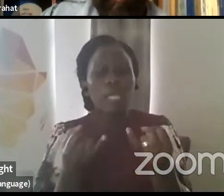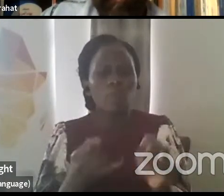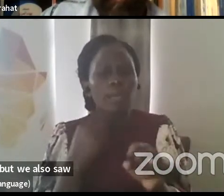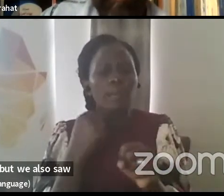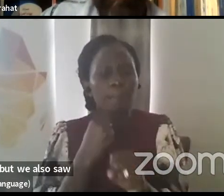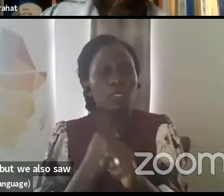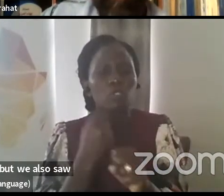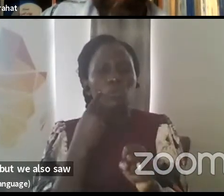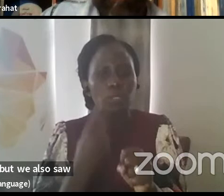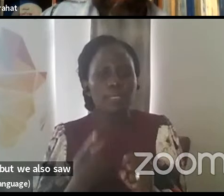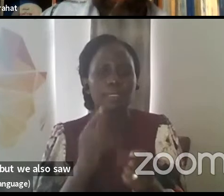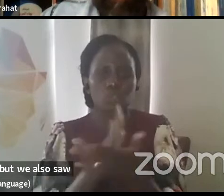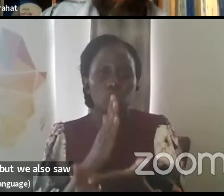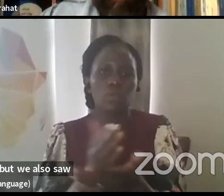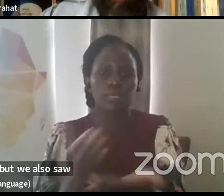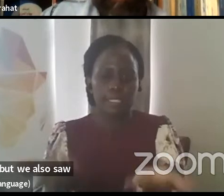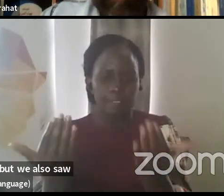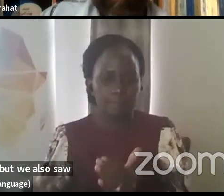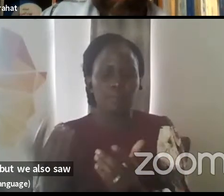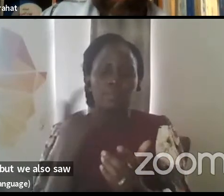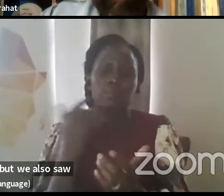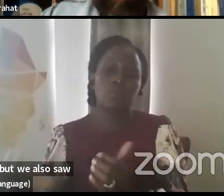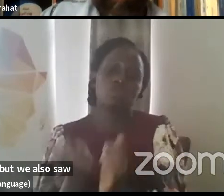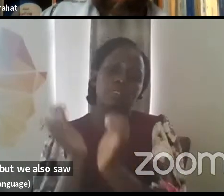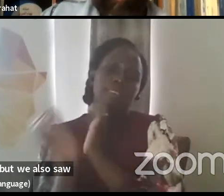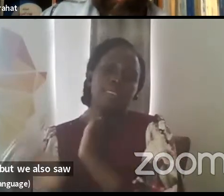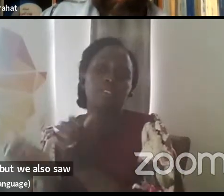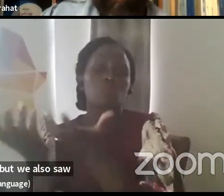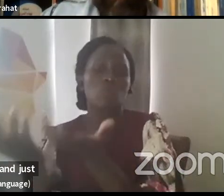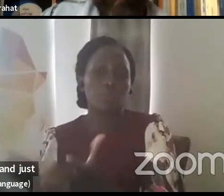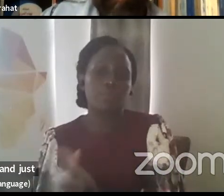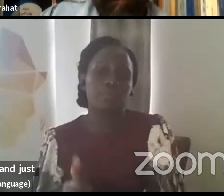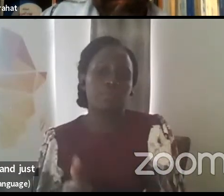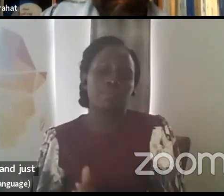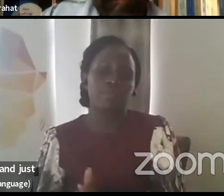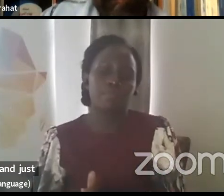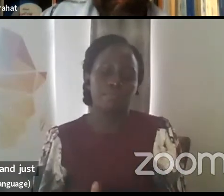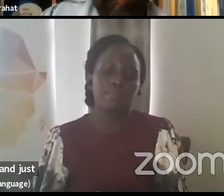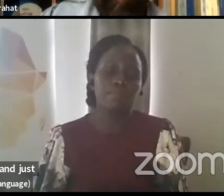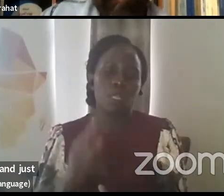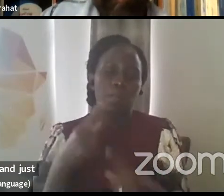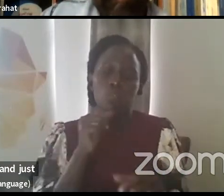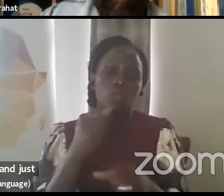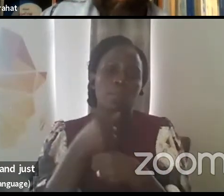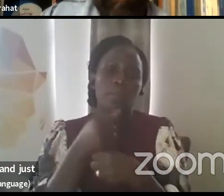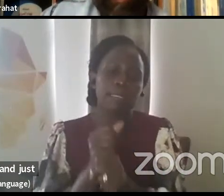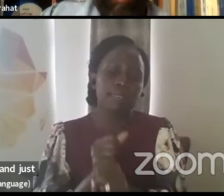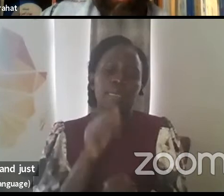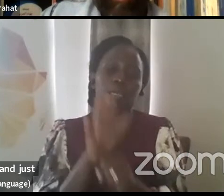using lazy sentences and just not making enough effort.